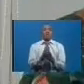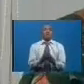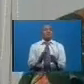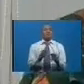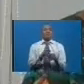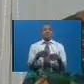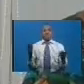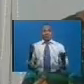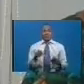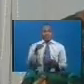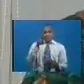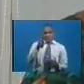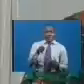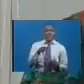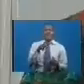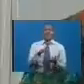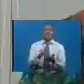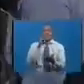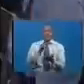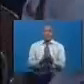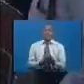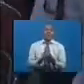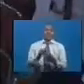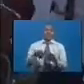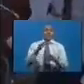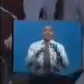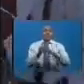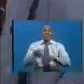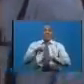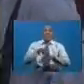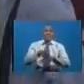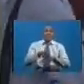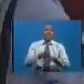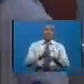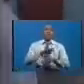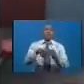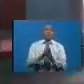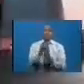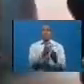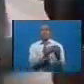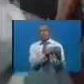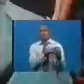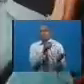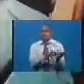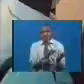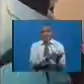background. Madame Opoku added that nation building is the responsibility of all, and the media